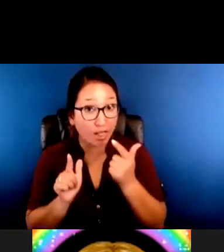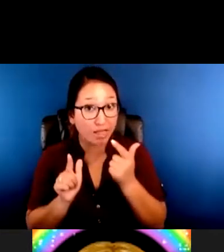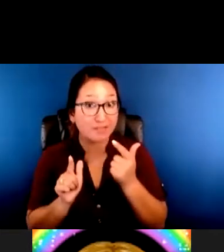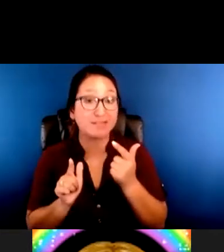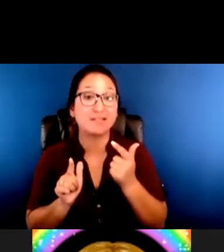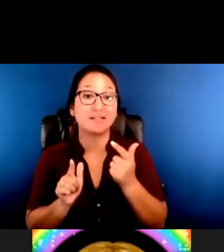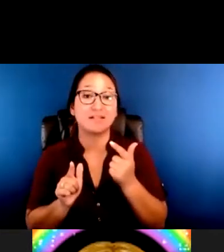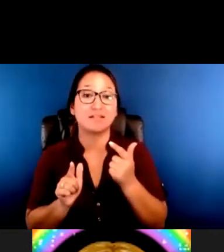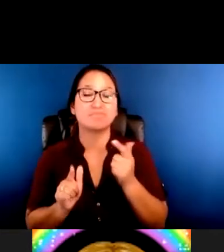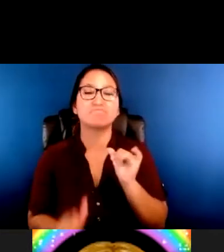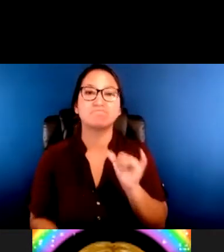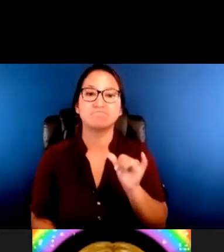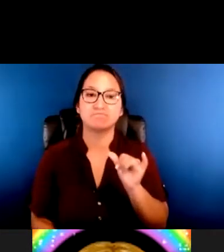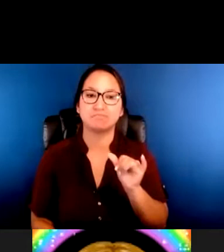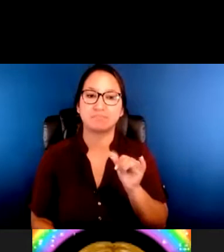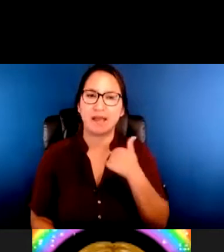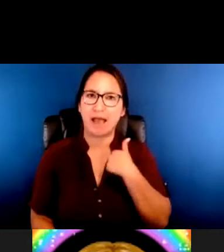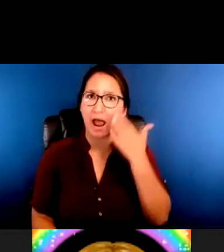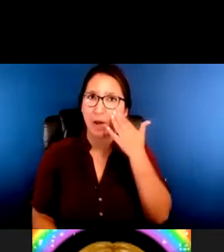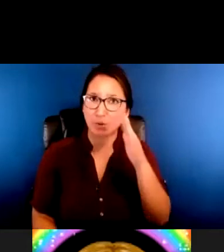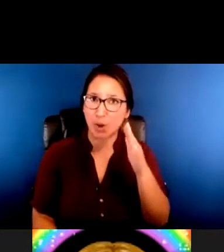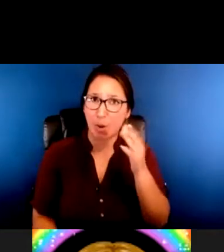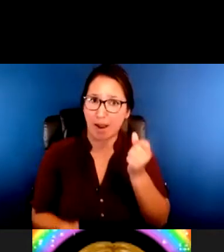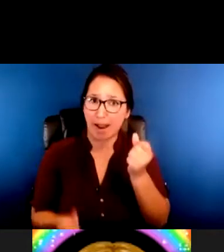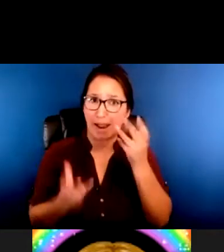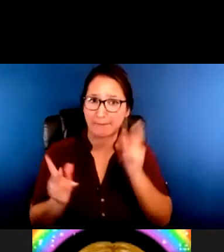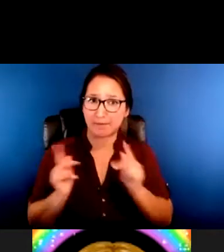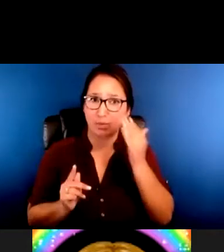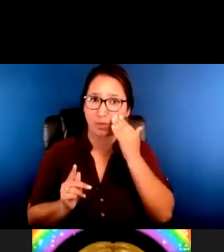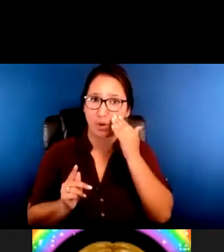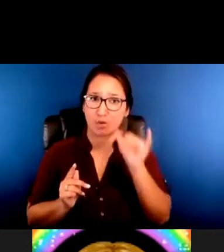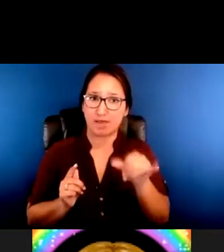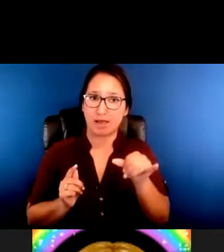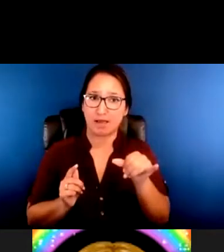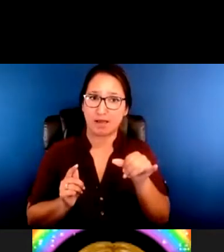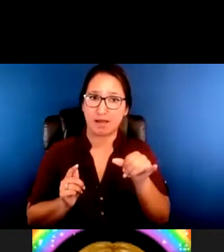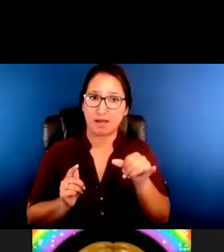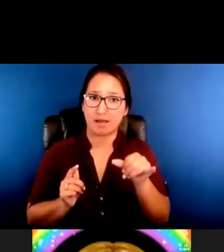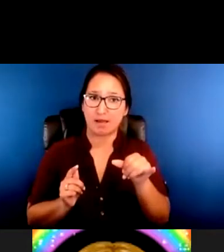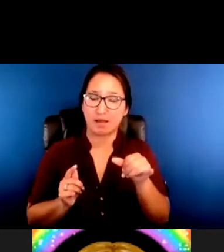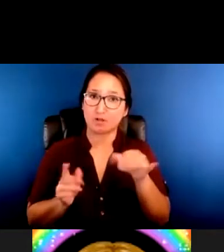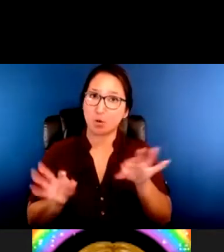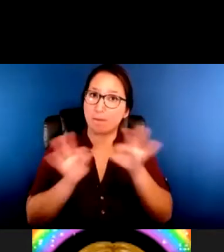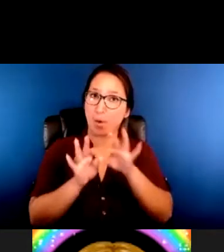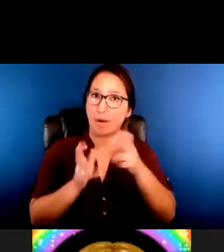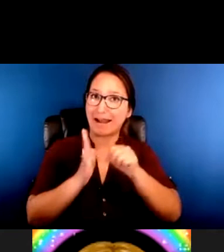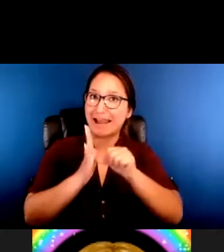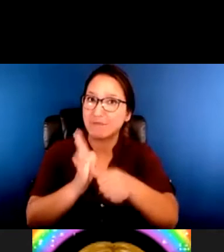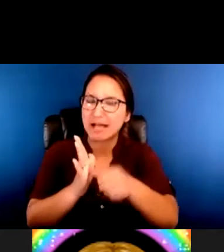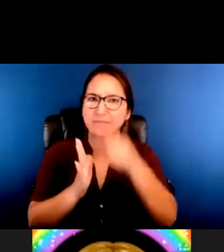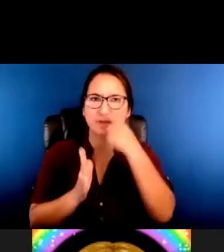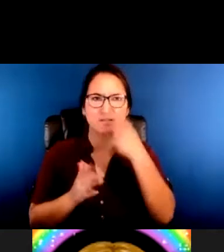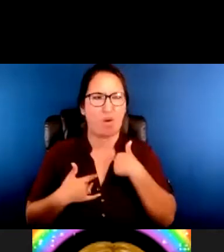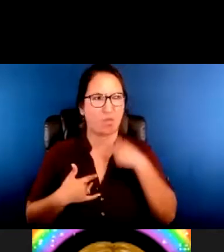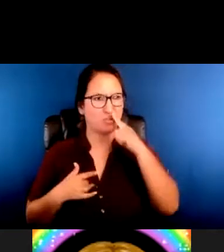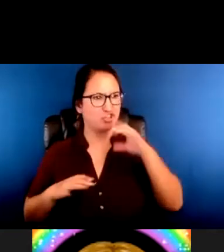how many people know that, and I mean, miscommunication. I just want to emphasize that because I was shocked. I was like,